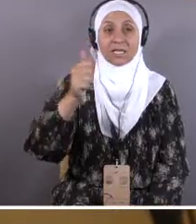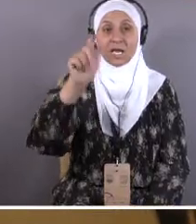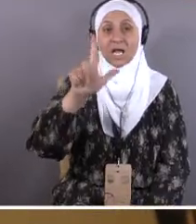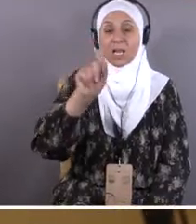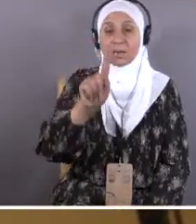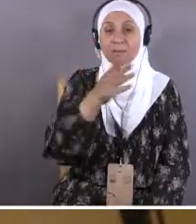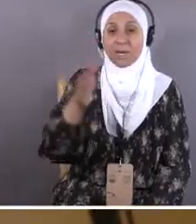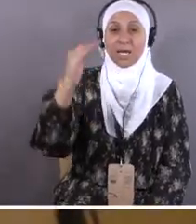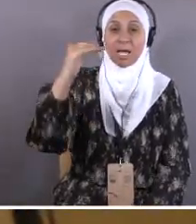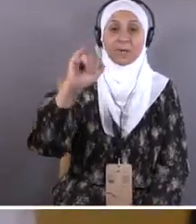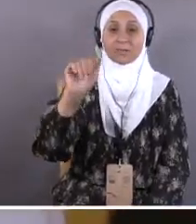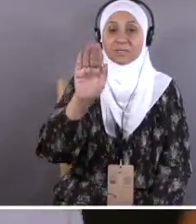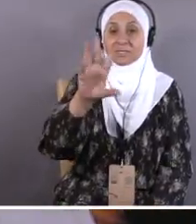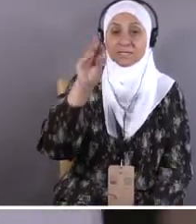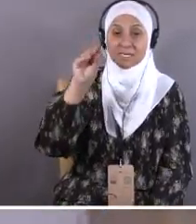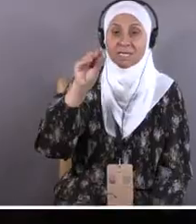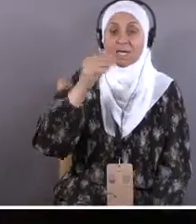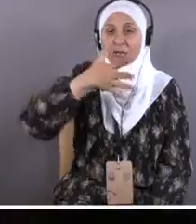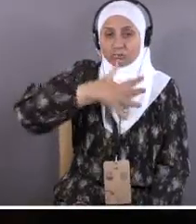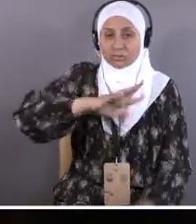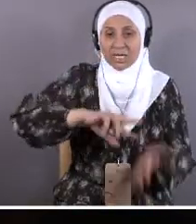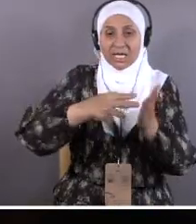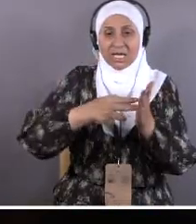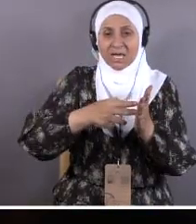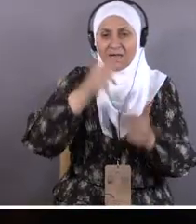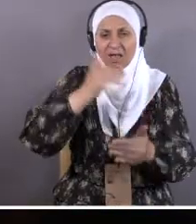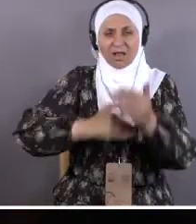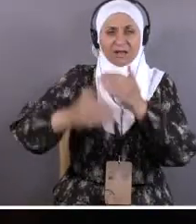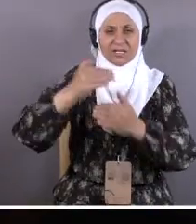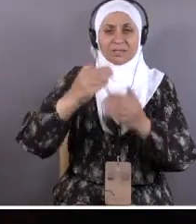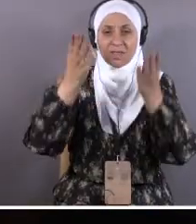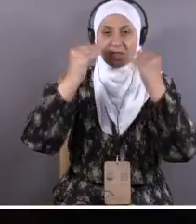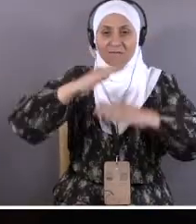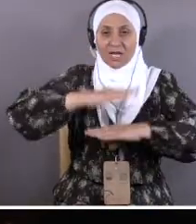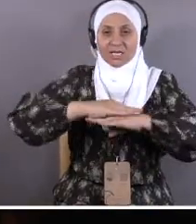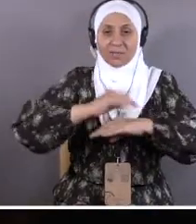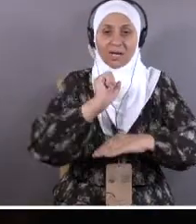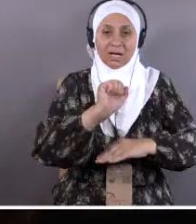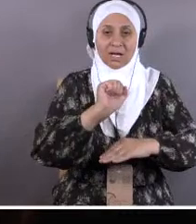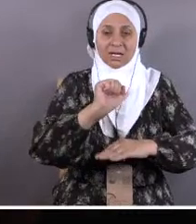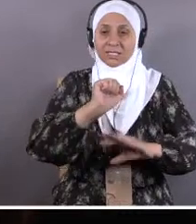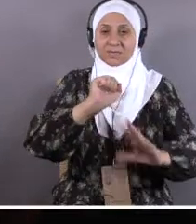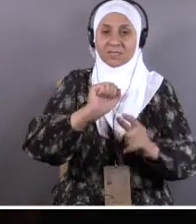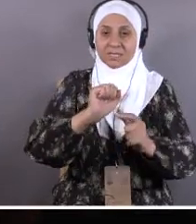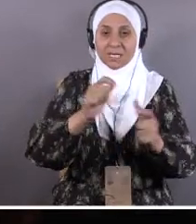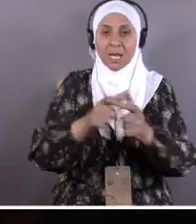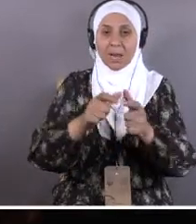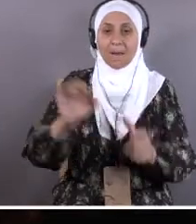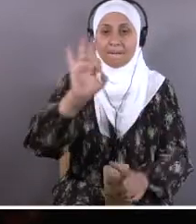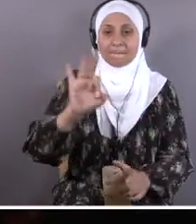traditions and natural conservation here in Qatar. Welcome.